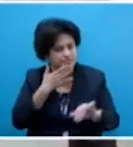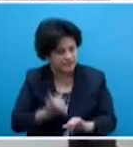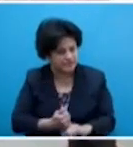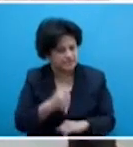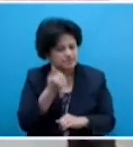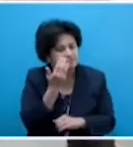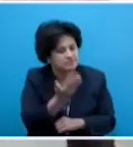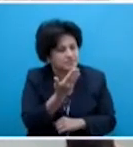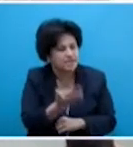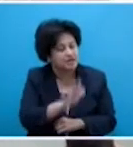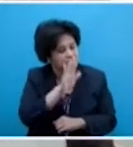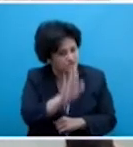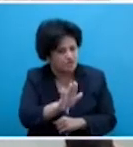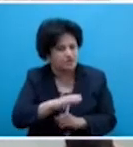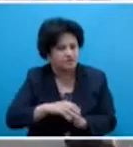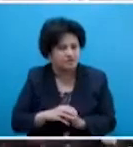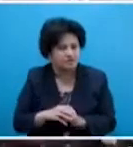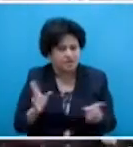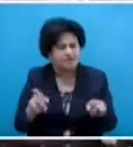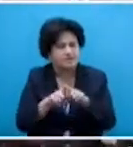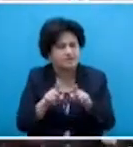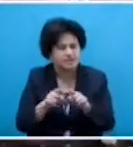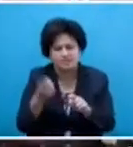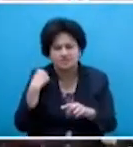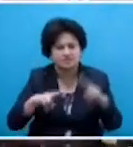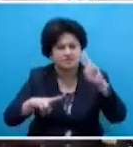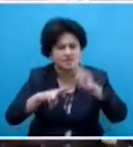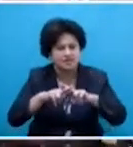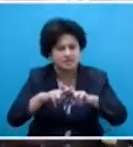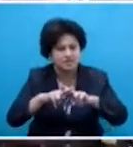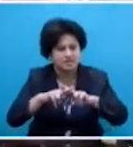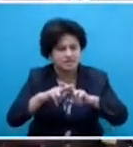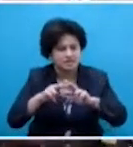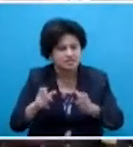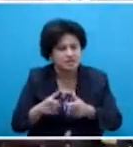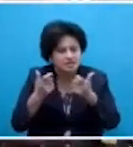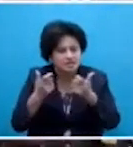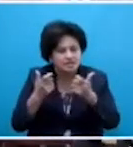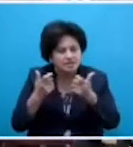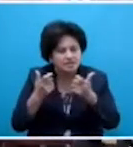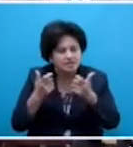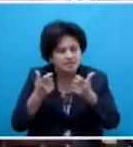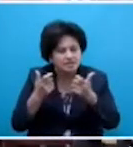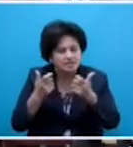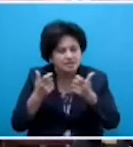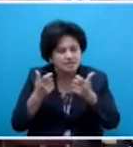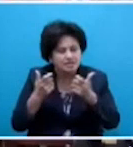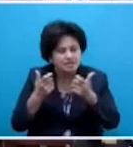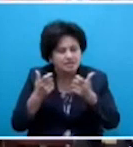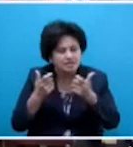of the public that contributed to the recent hashtag challenge are some of our future